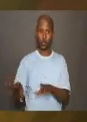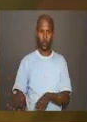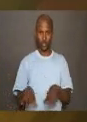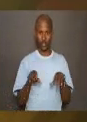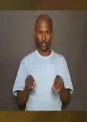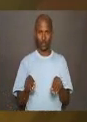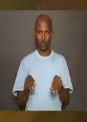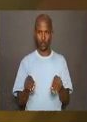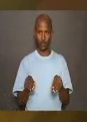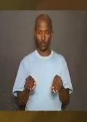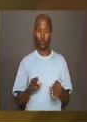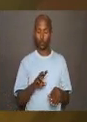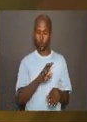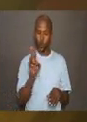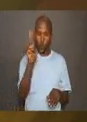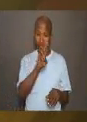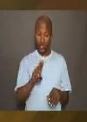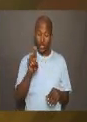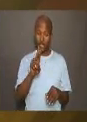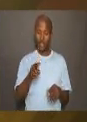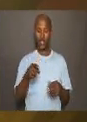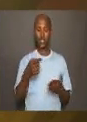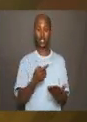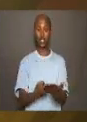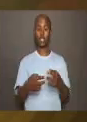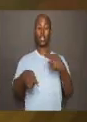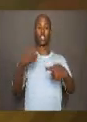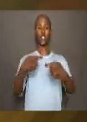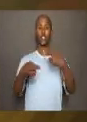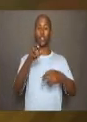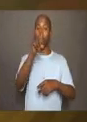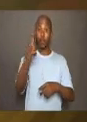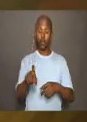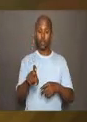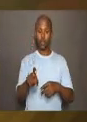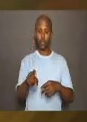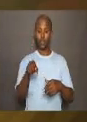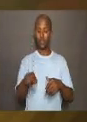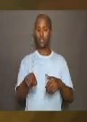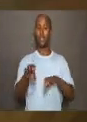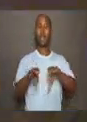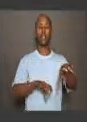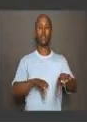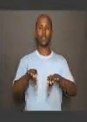Students, you will use these relationships and equations in this activity.